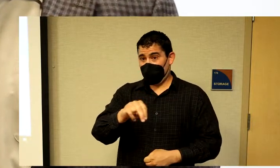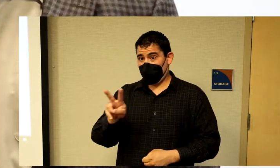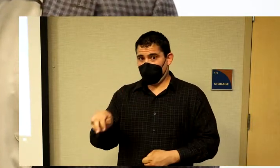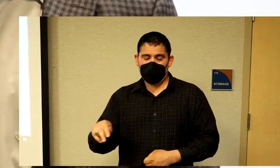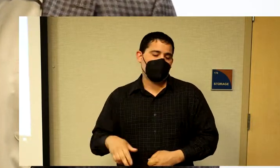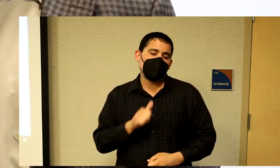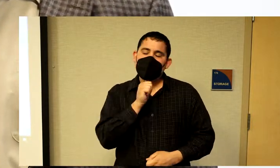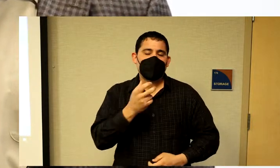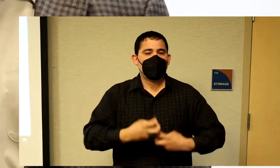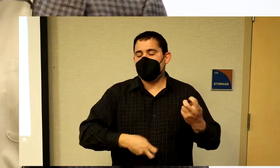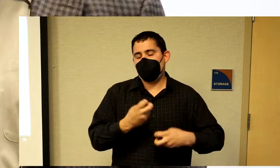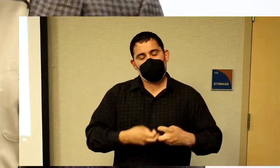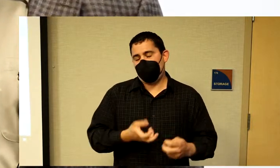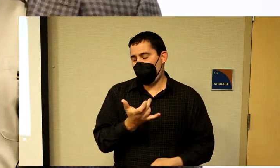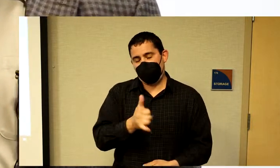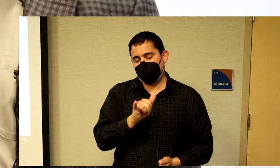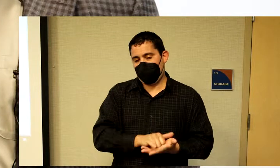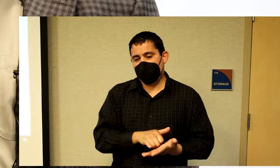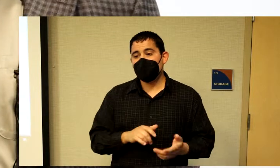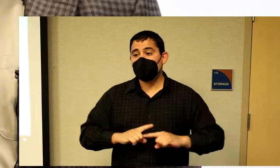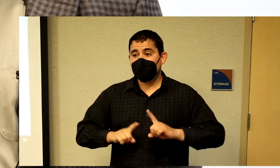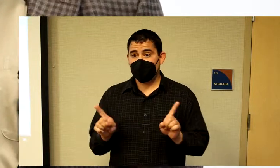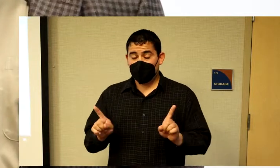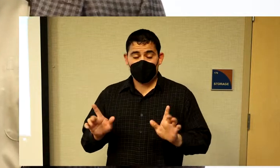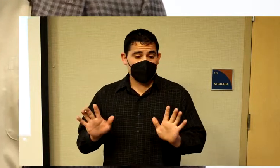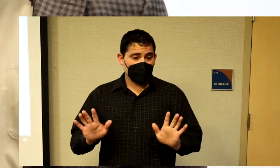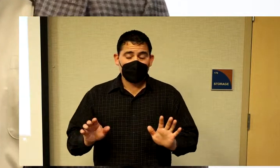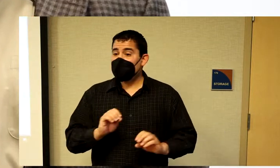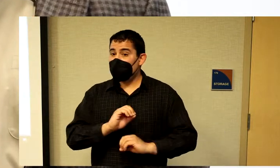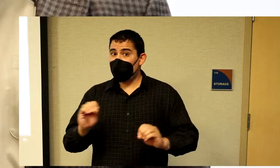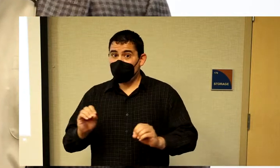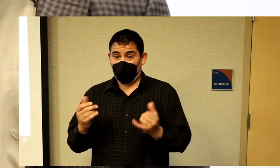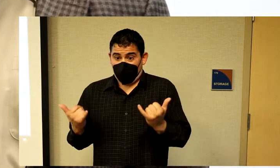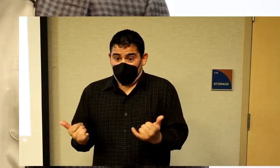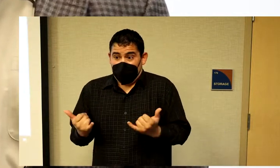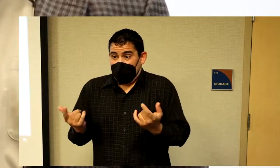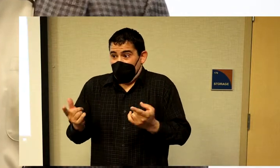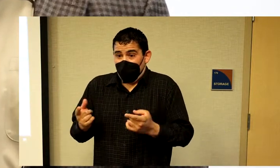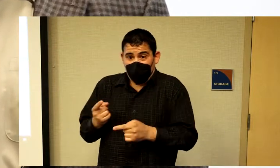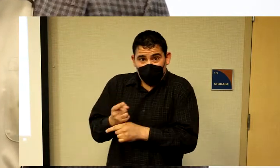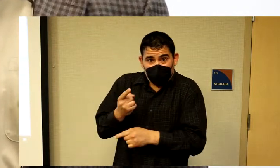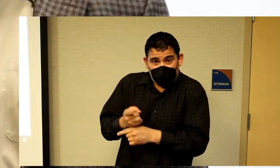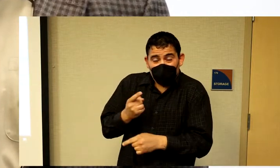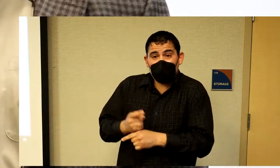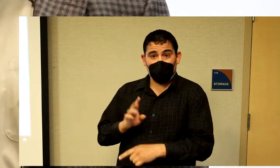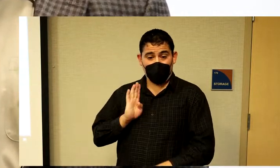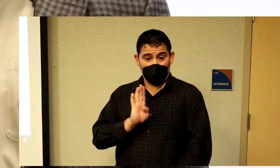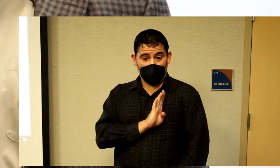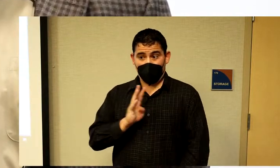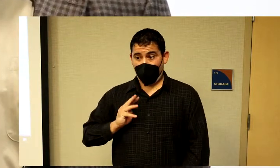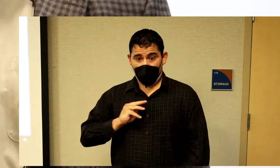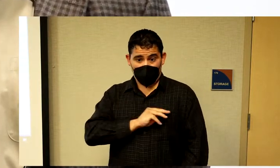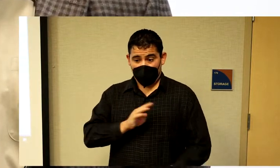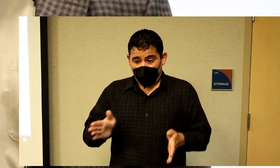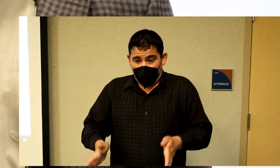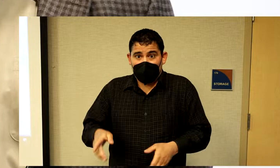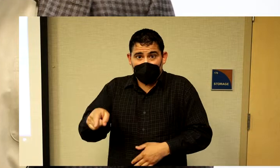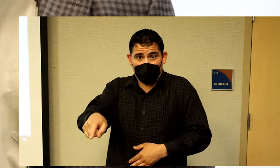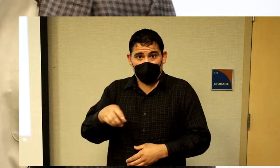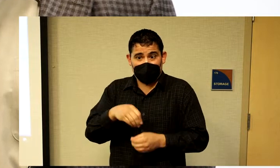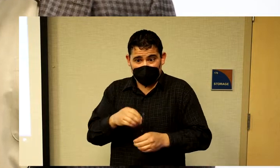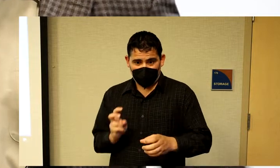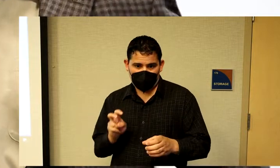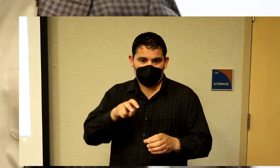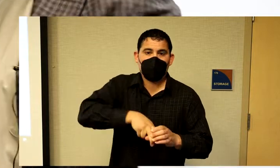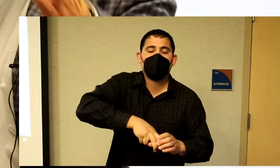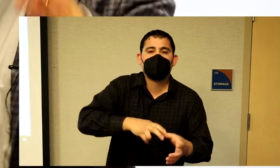policy matter, consider the idea that, okay, no current board member lives in that seat, so we would like that one up in 2022. That would be an option for them